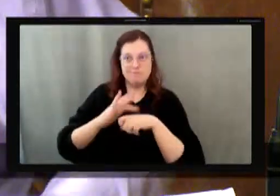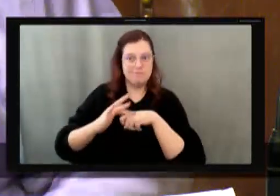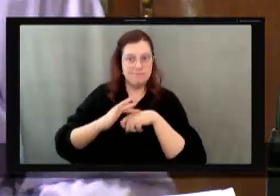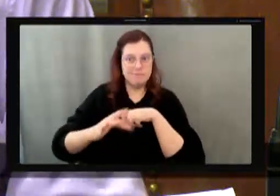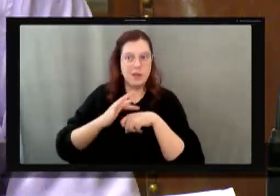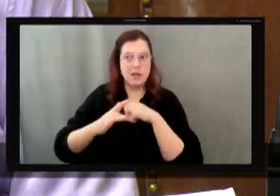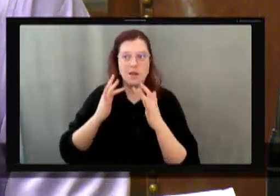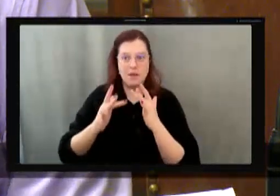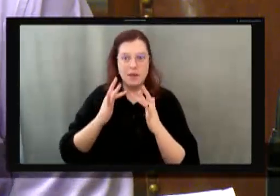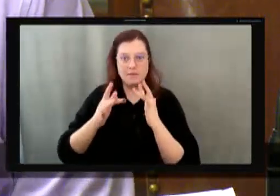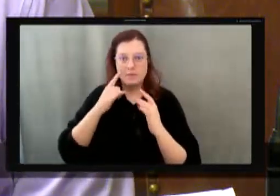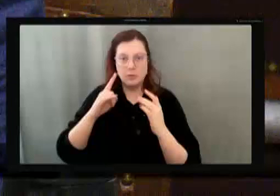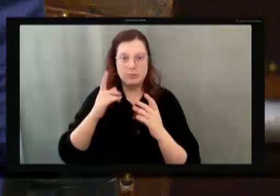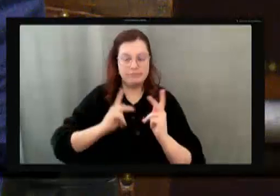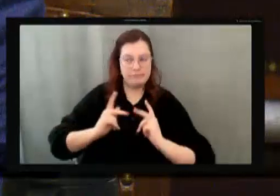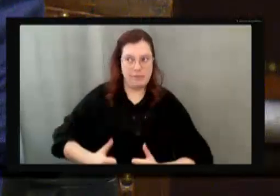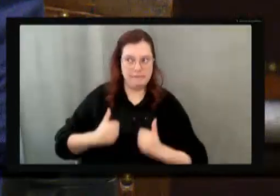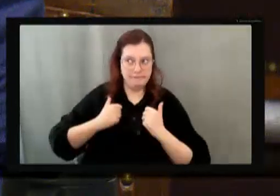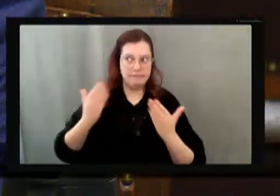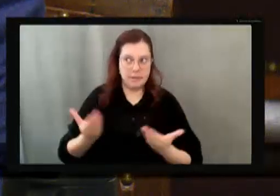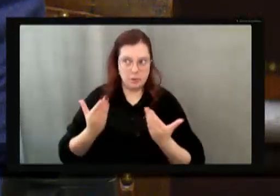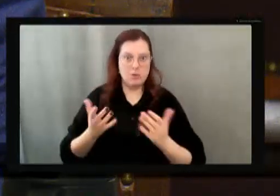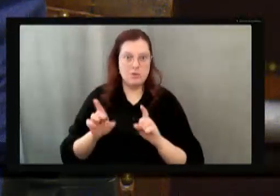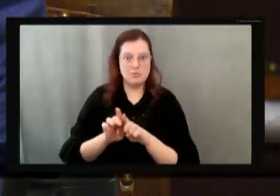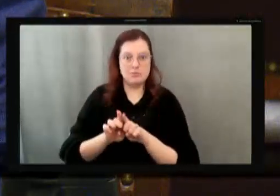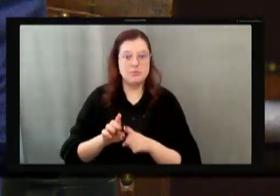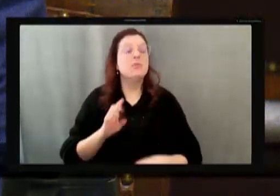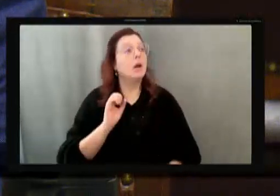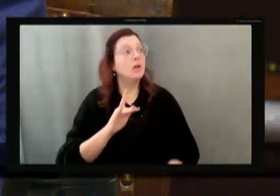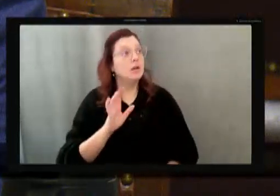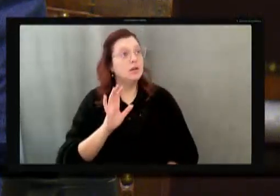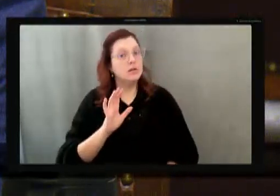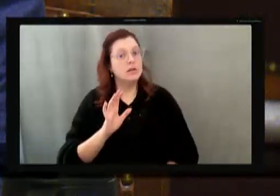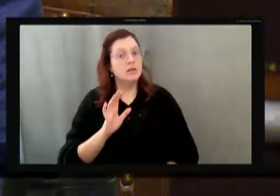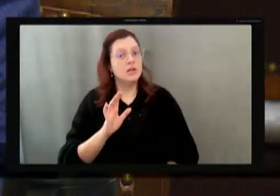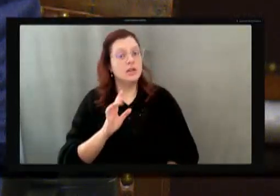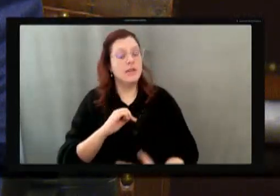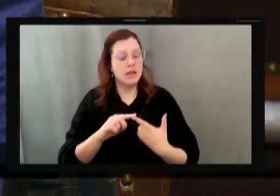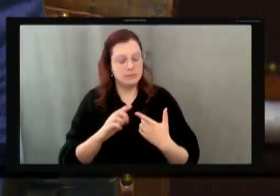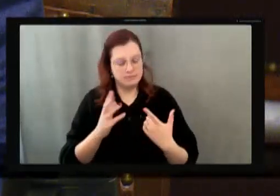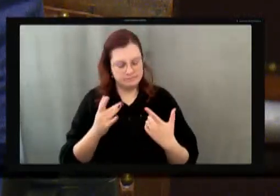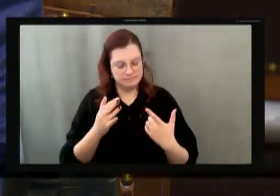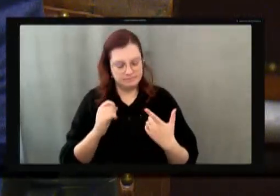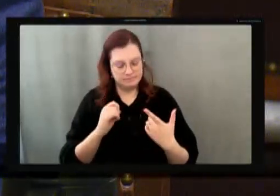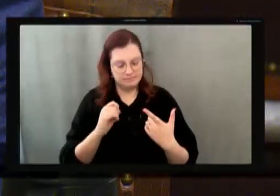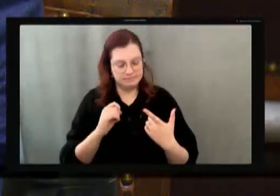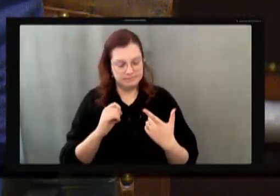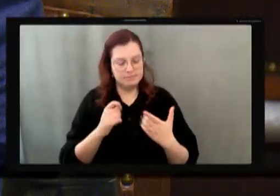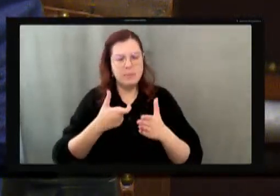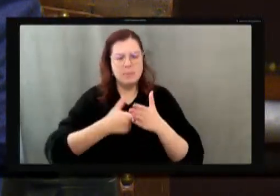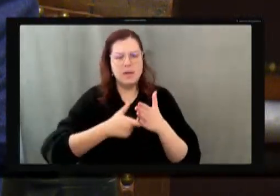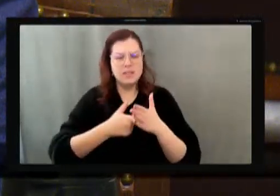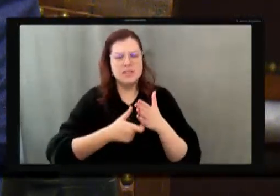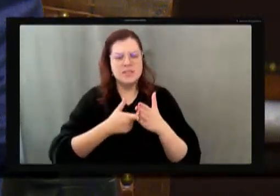our residents as well. That's great. And as far as the listing price, who determines what the property's